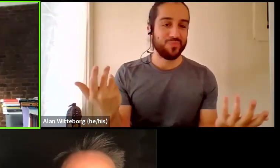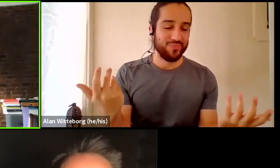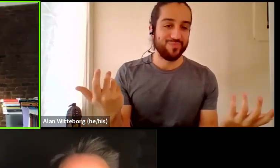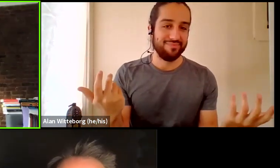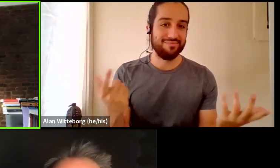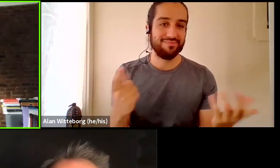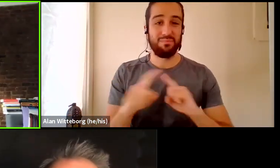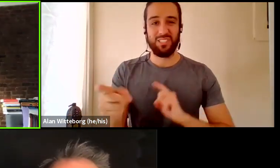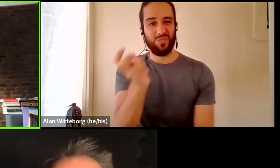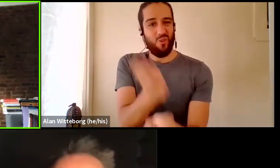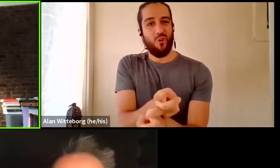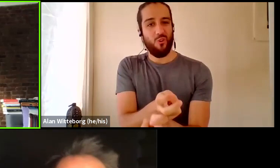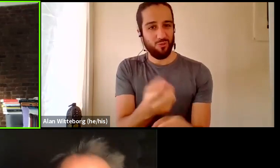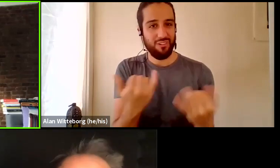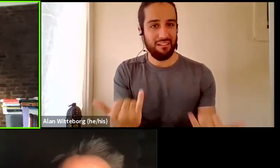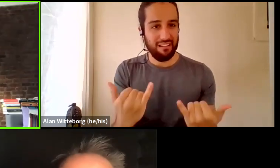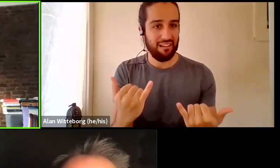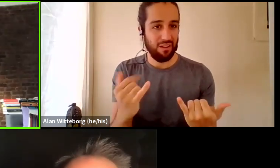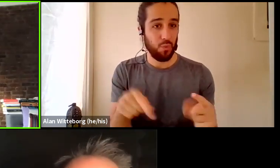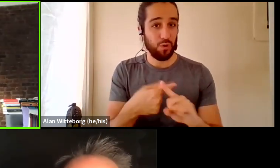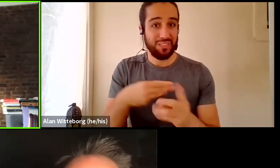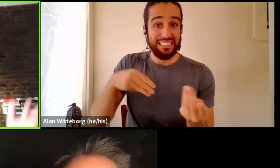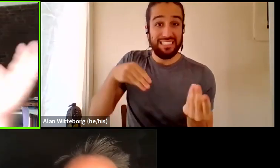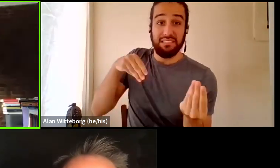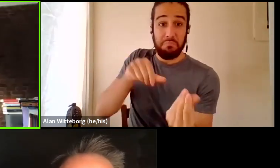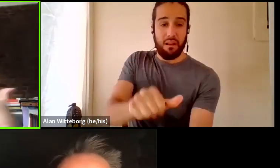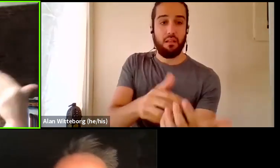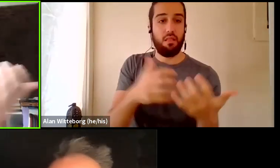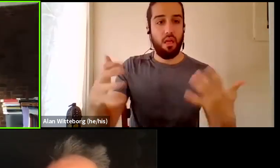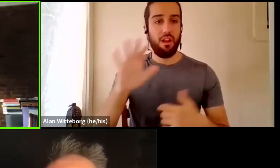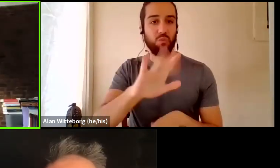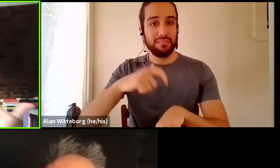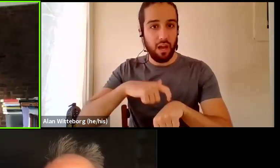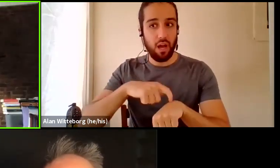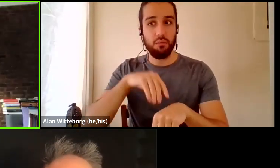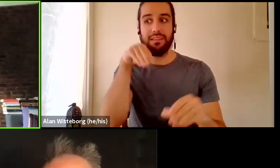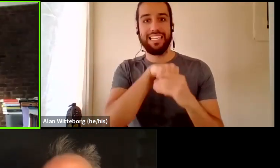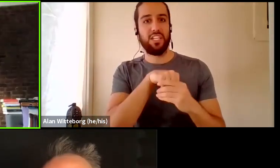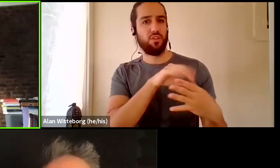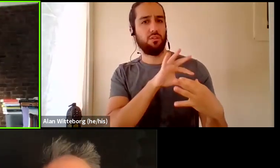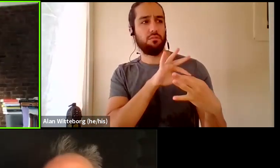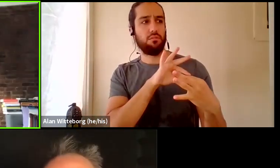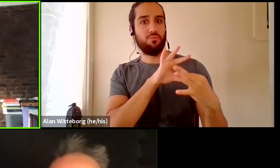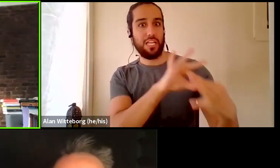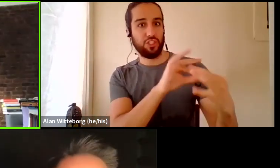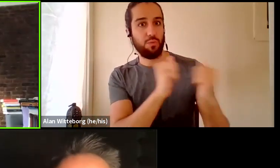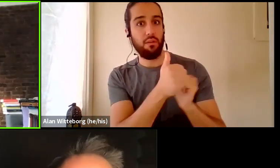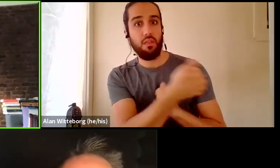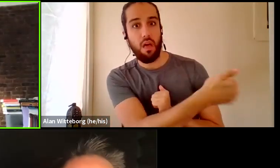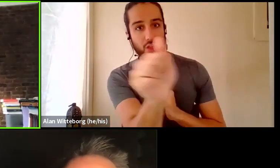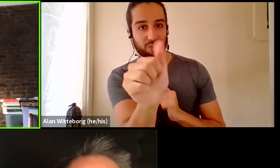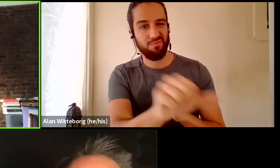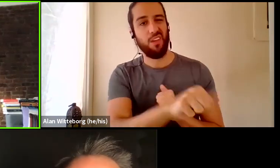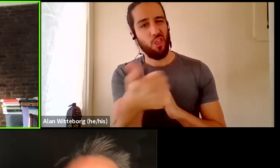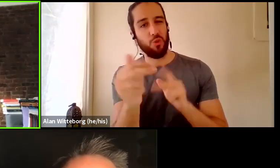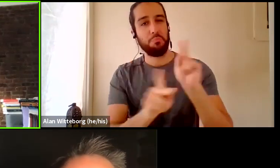know, it's hard when you're like spending so much of your time in relationship to other people and really wanting